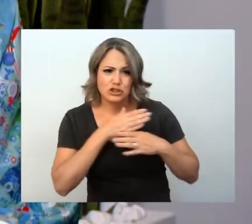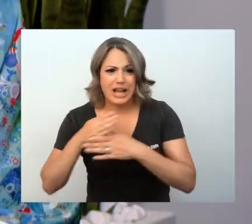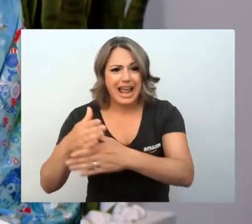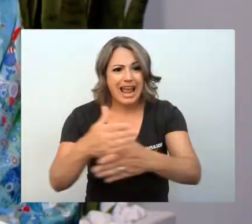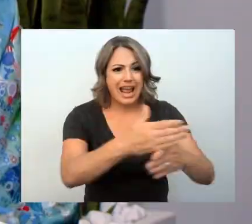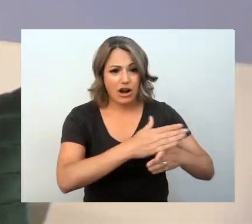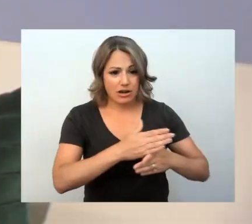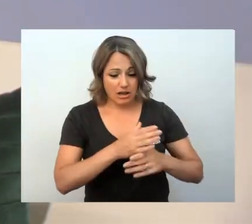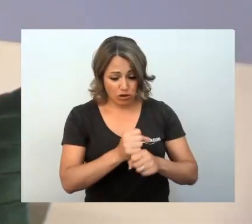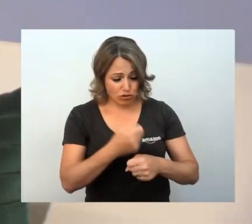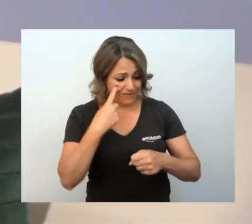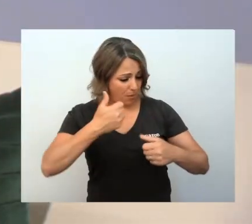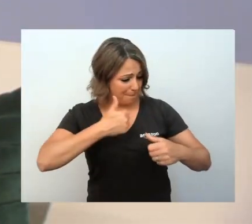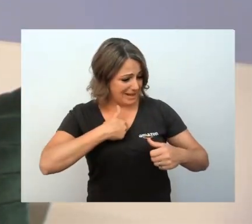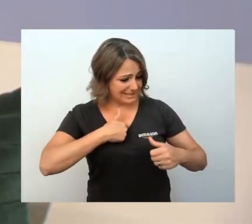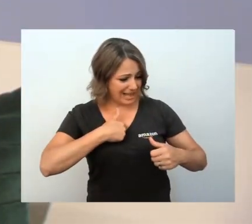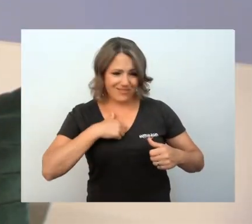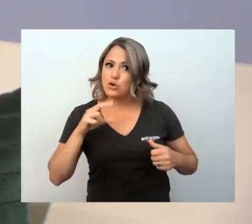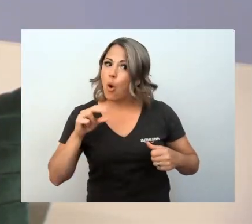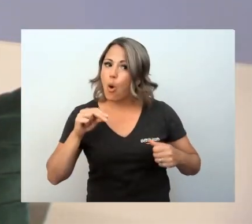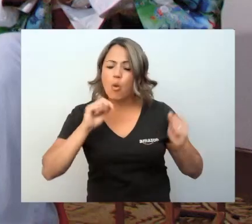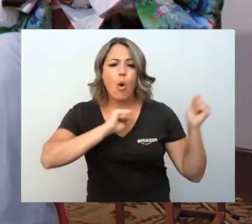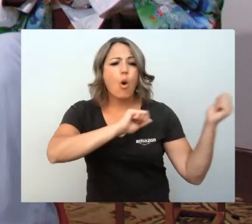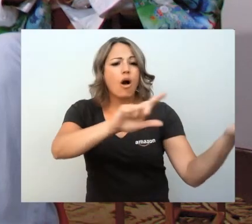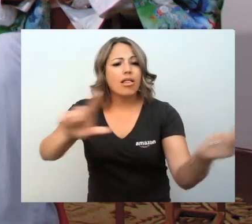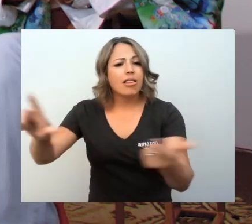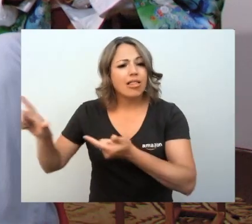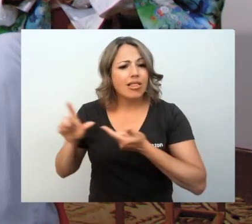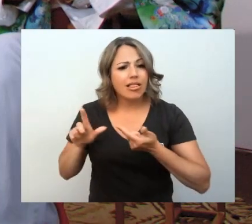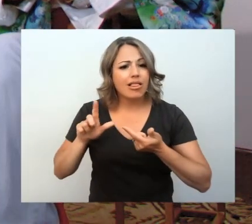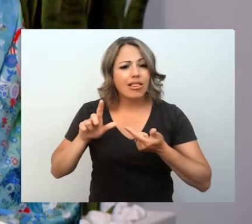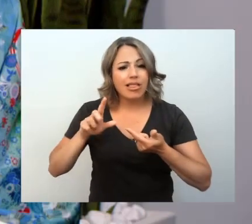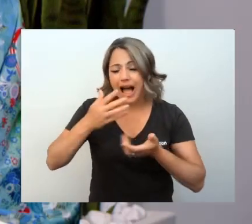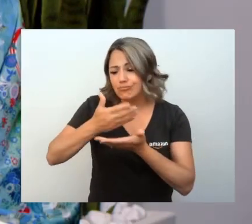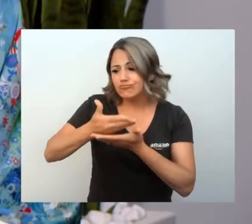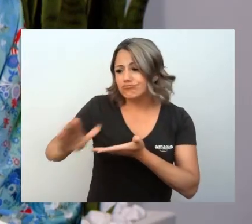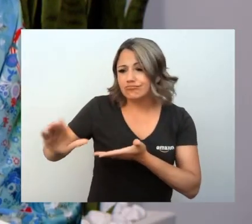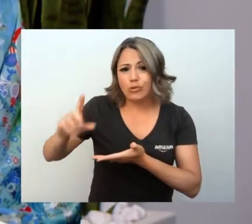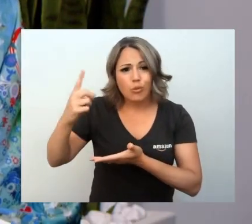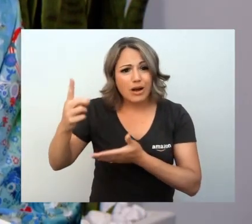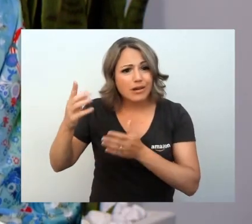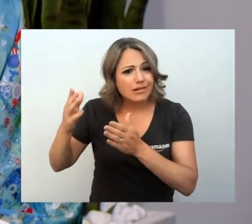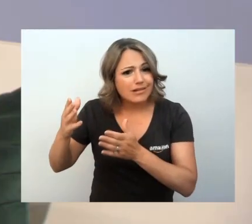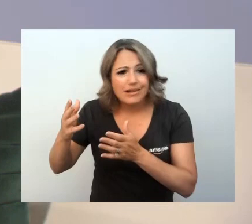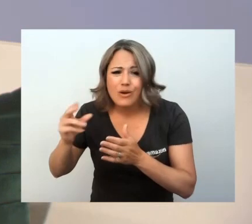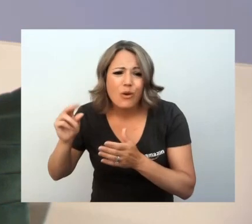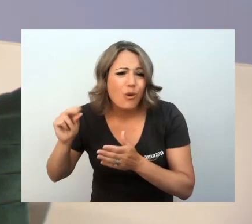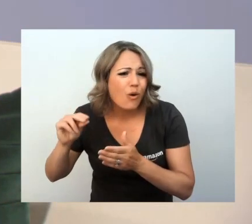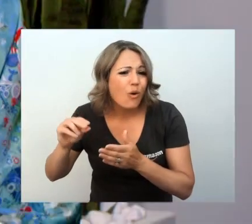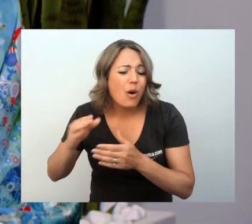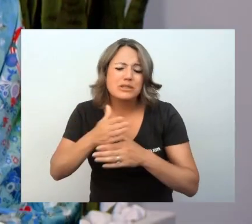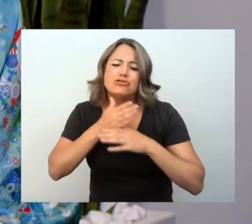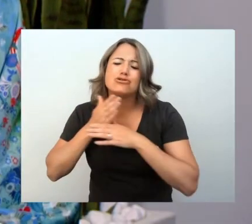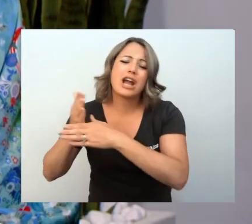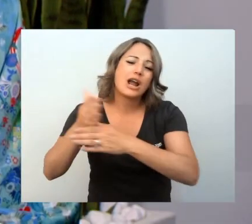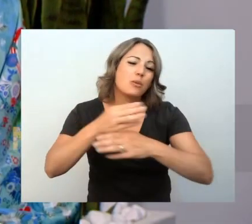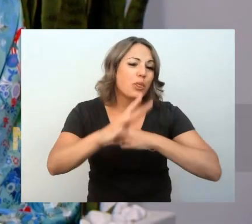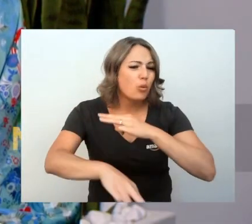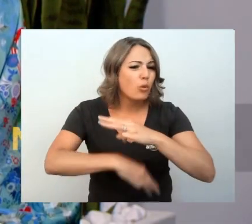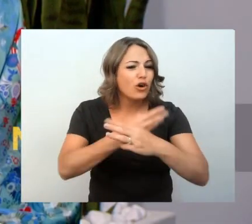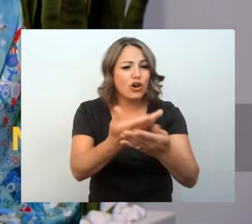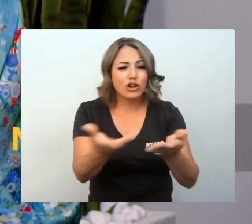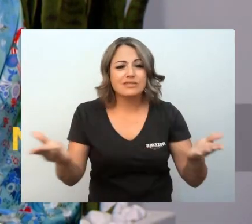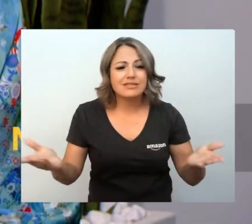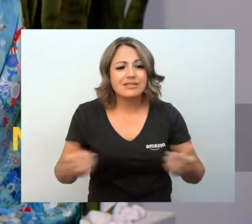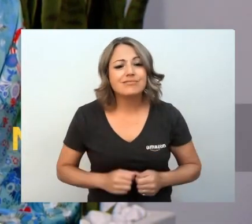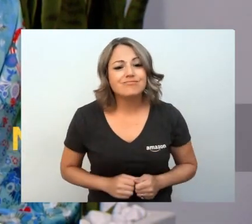create for everyone, Love and that. I'm not thinking to leave anyone out. You know, I want to share my gift with the world. And so the way